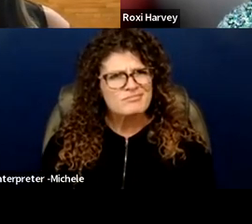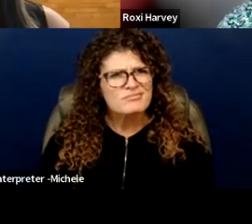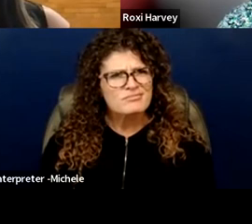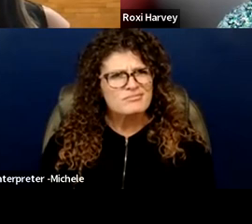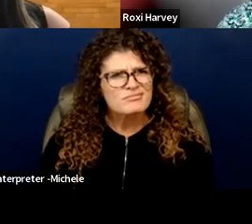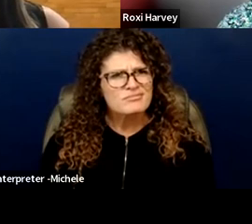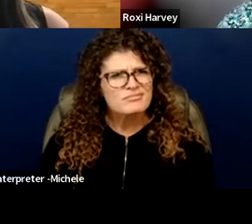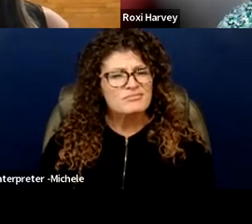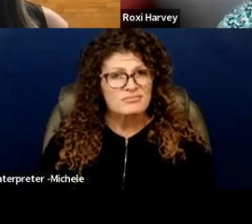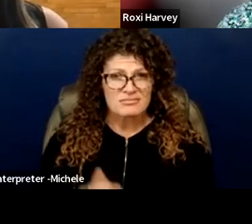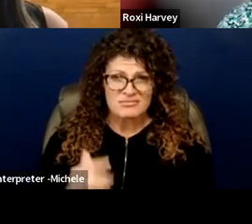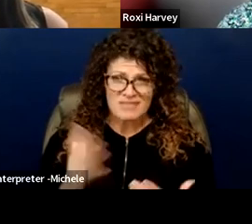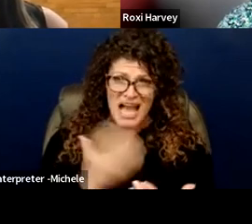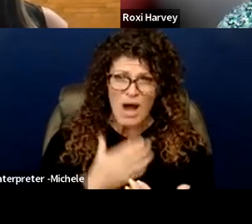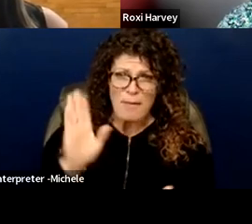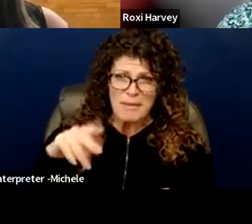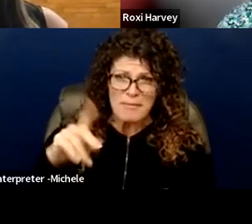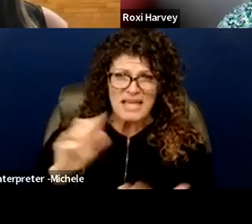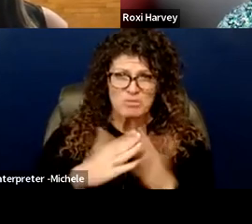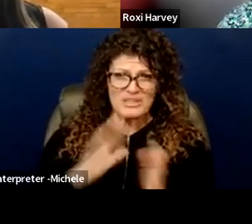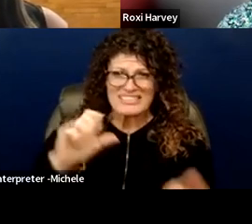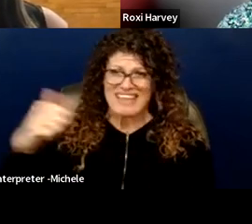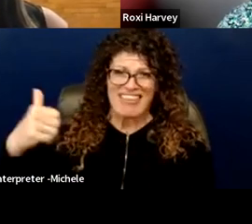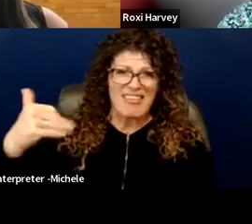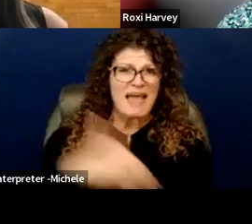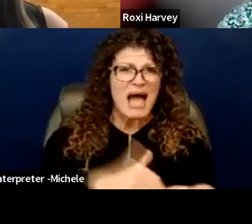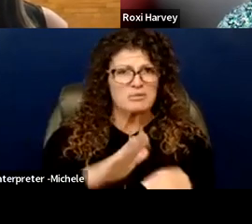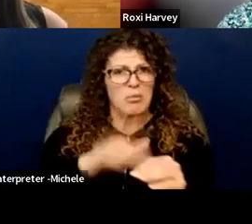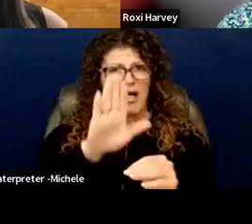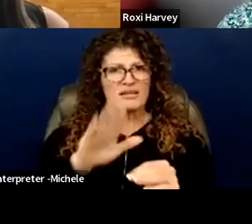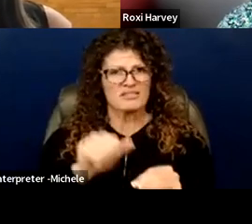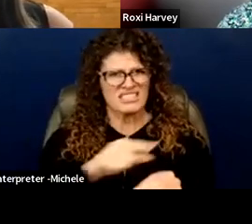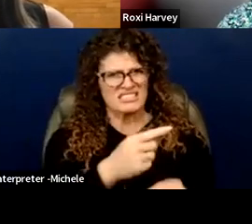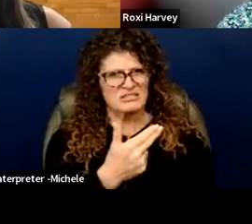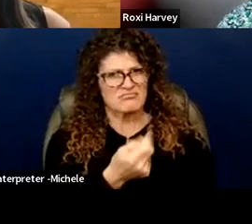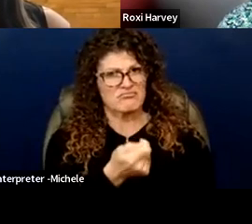the tens of thousands. Mm-hmm. So this is a pretty darn sample,